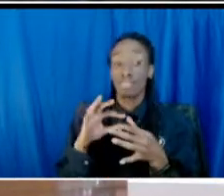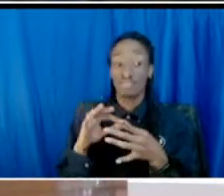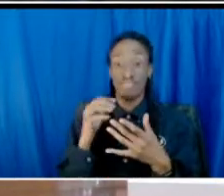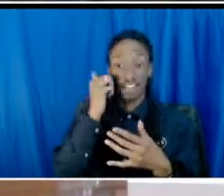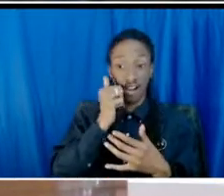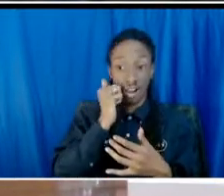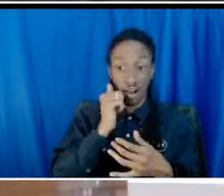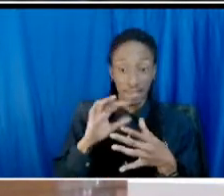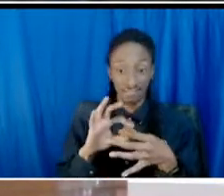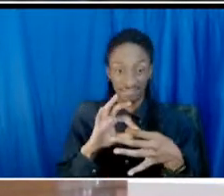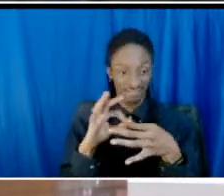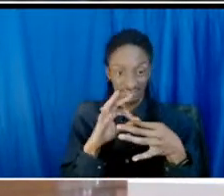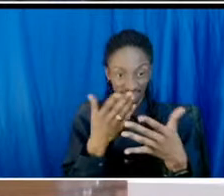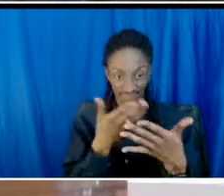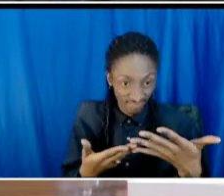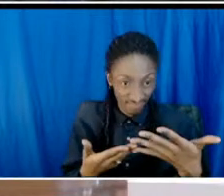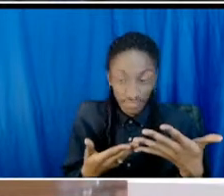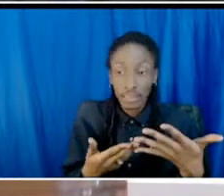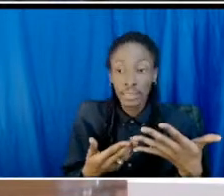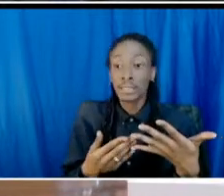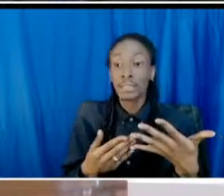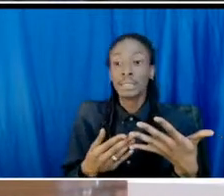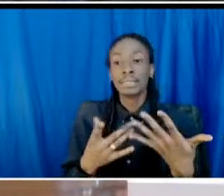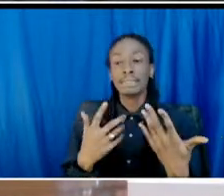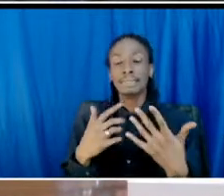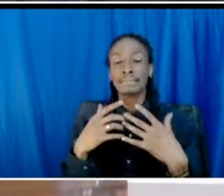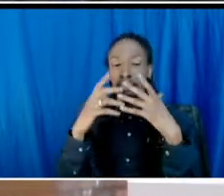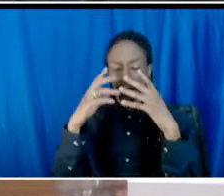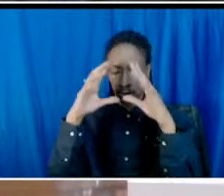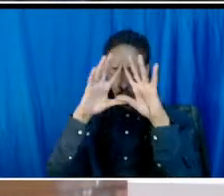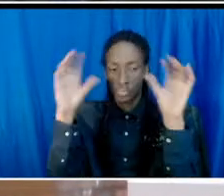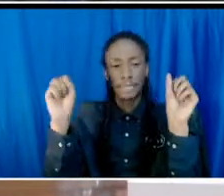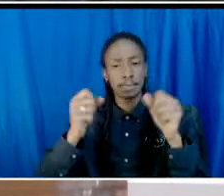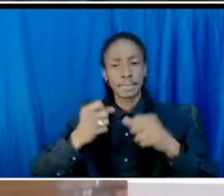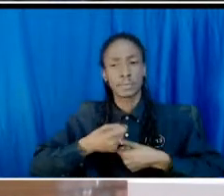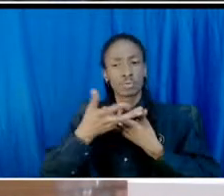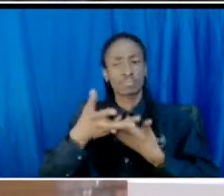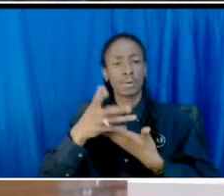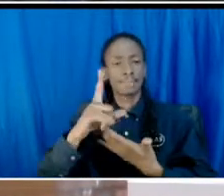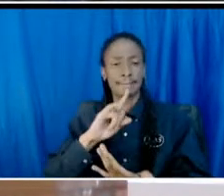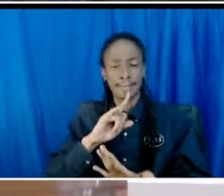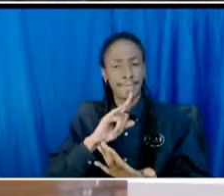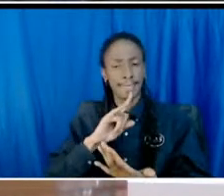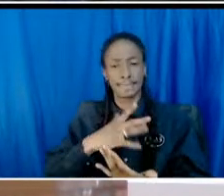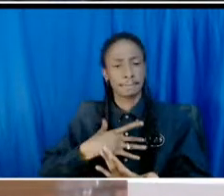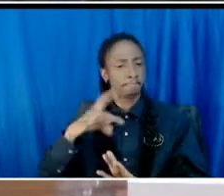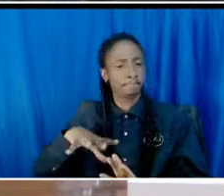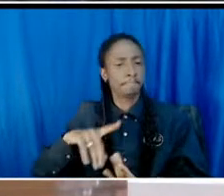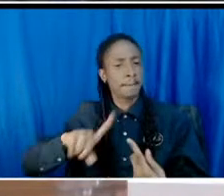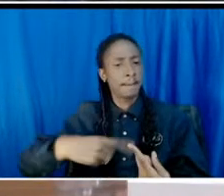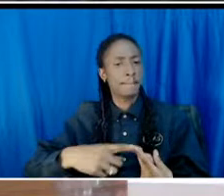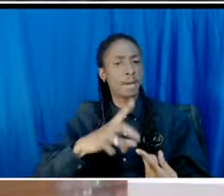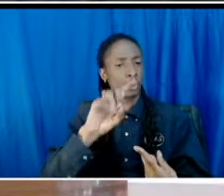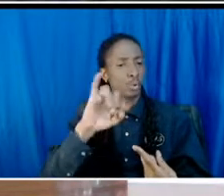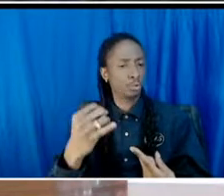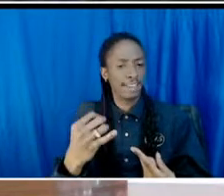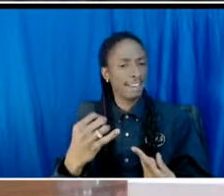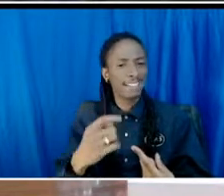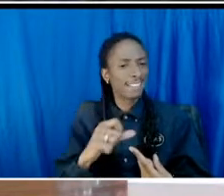president expressing his dissatisfaction that the Justice Department, in his view, had not done enough